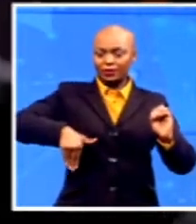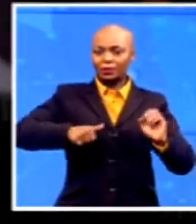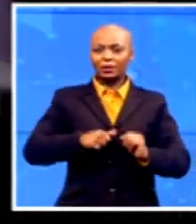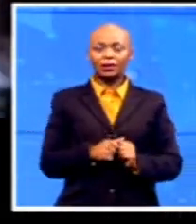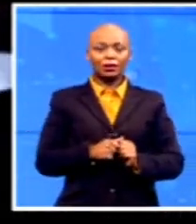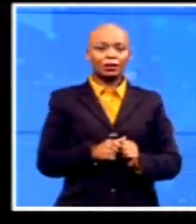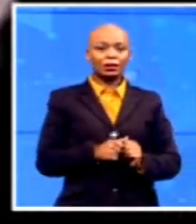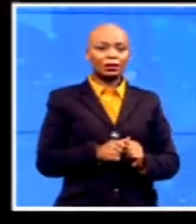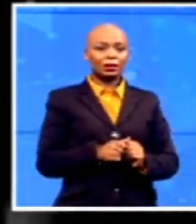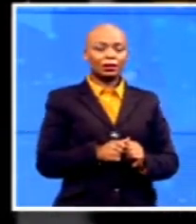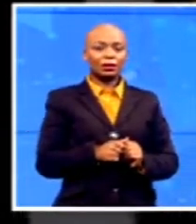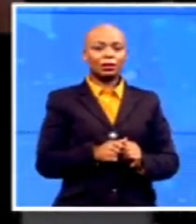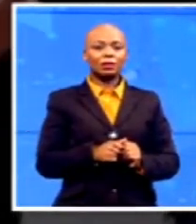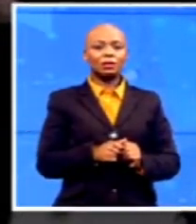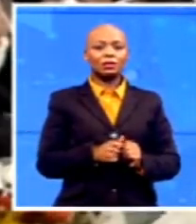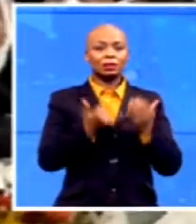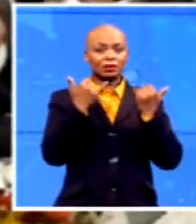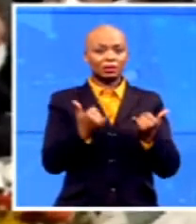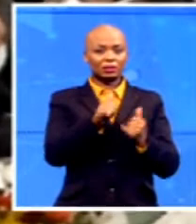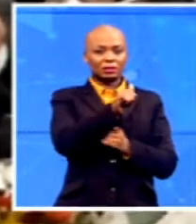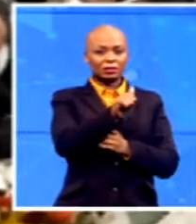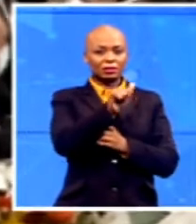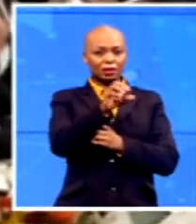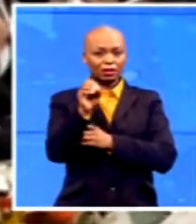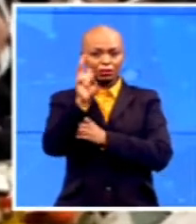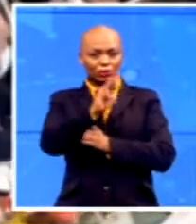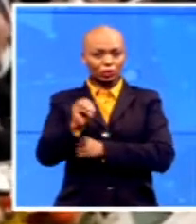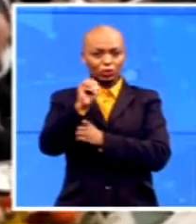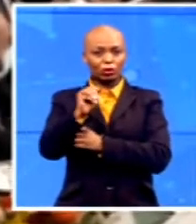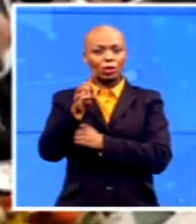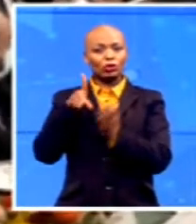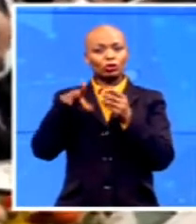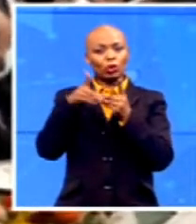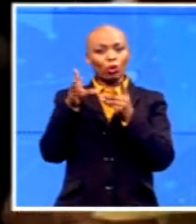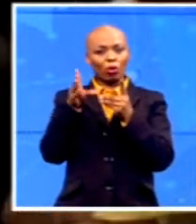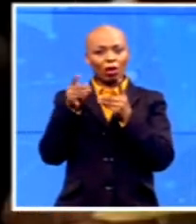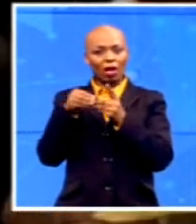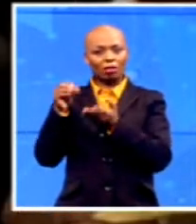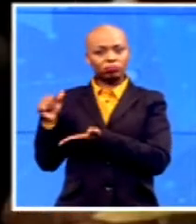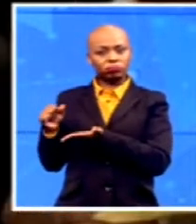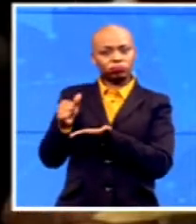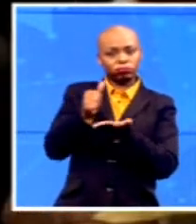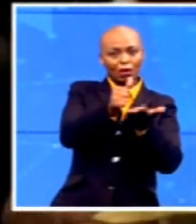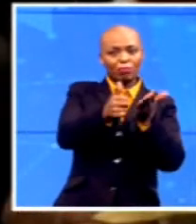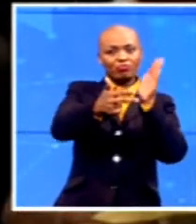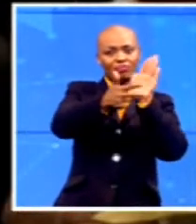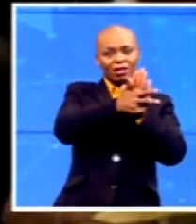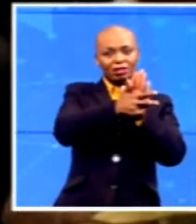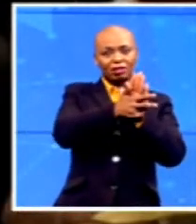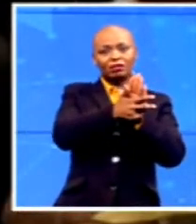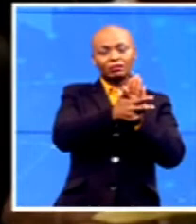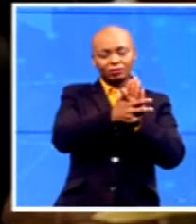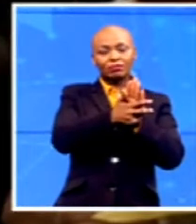raised $600 million in new pledges. What the UN says demonstrates the international community's commitment to the